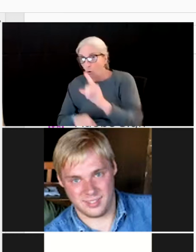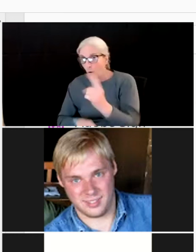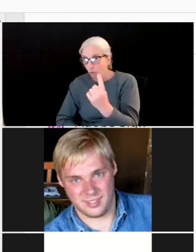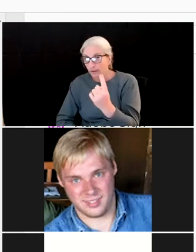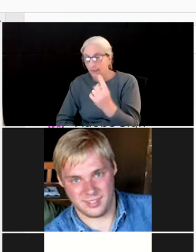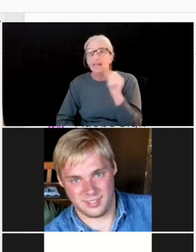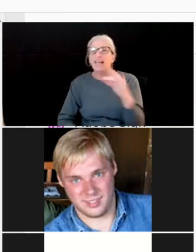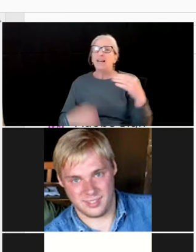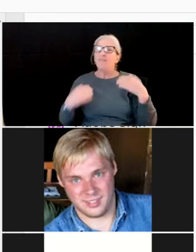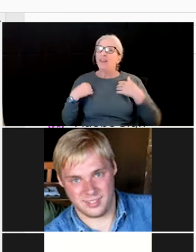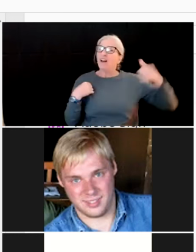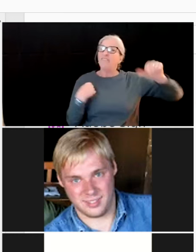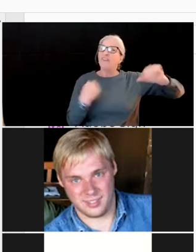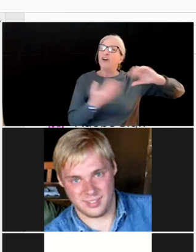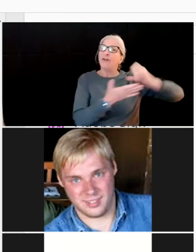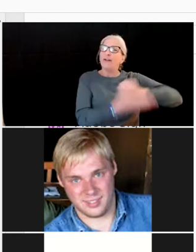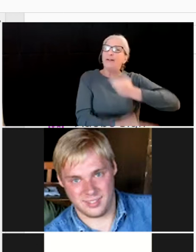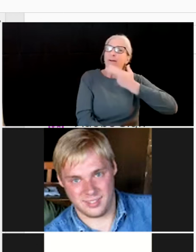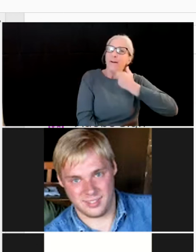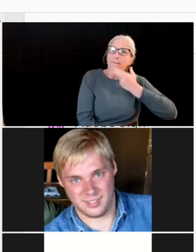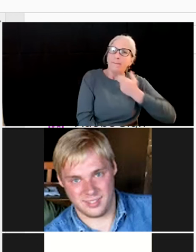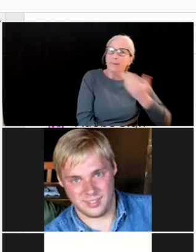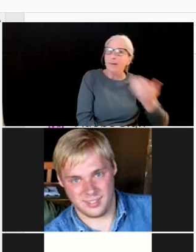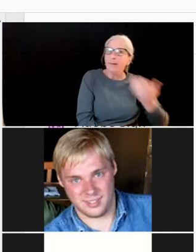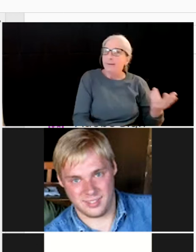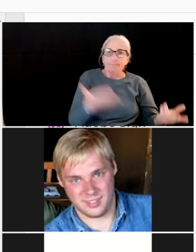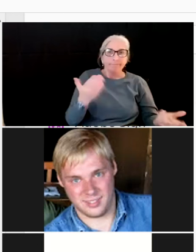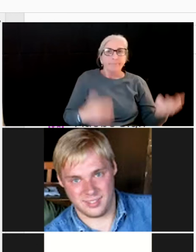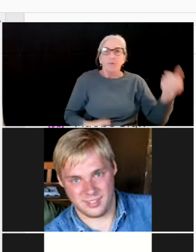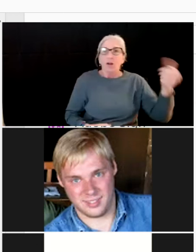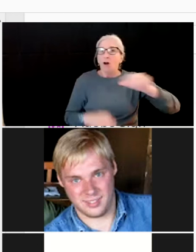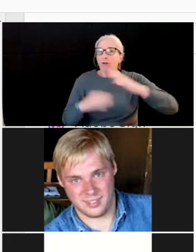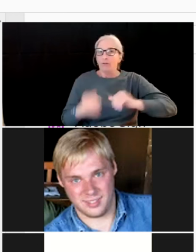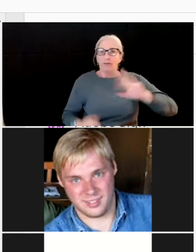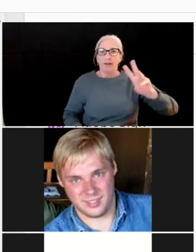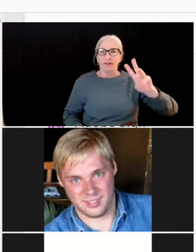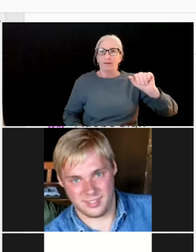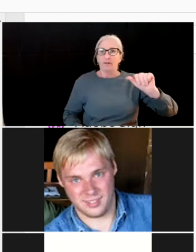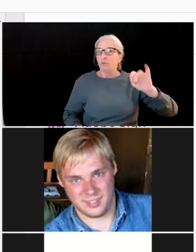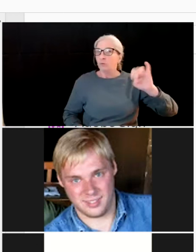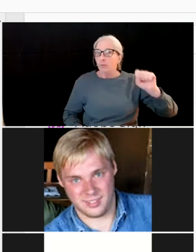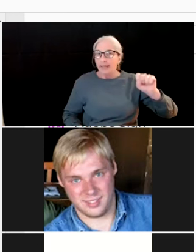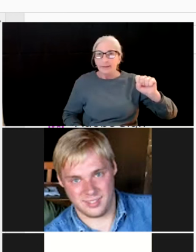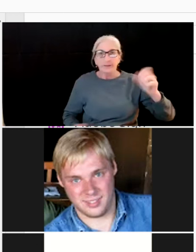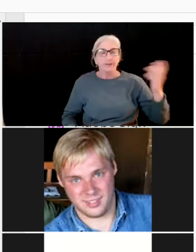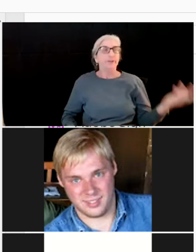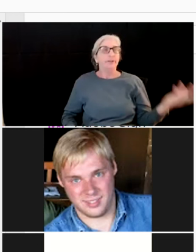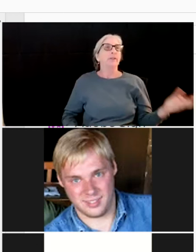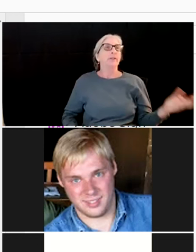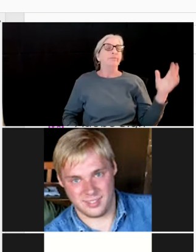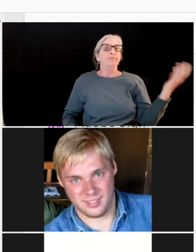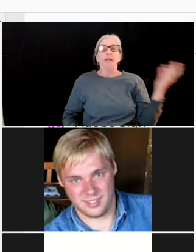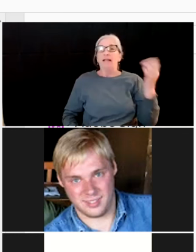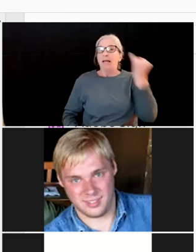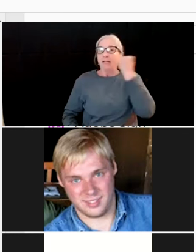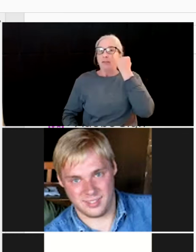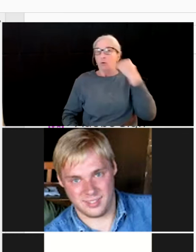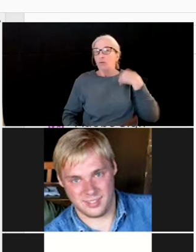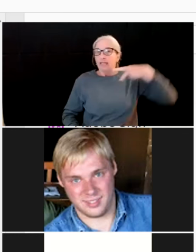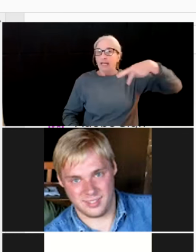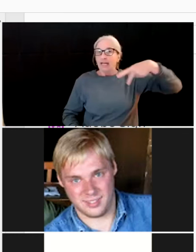has that's other than wages, Social Security is not really going to be concerned about that. Like if they have a pension,